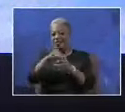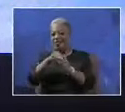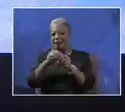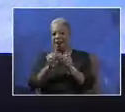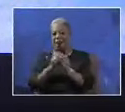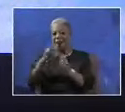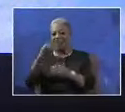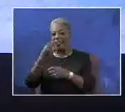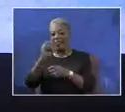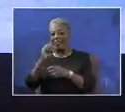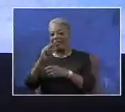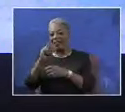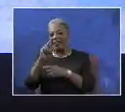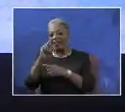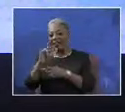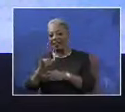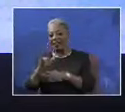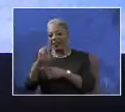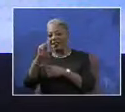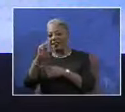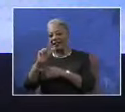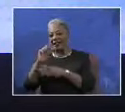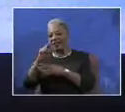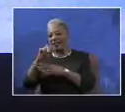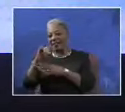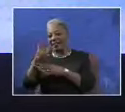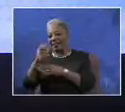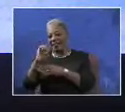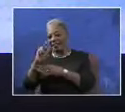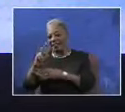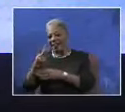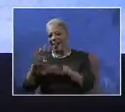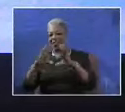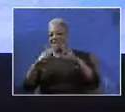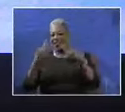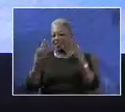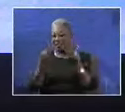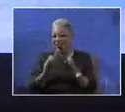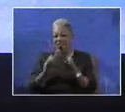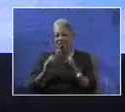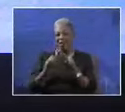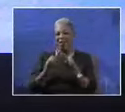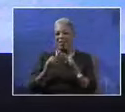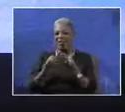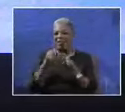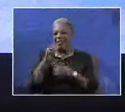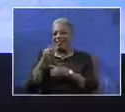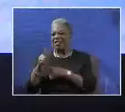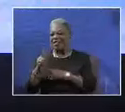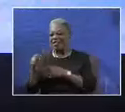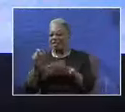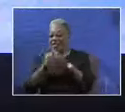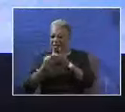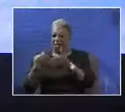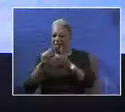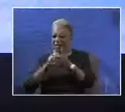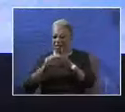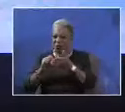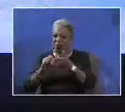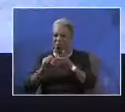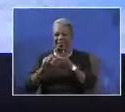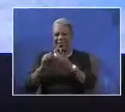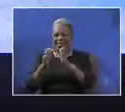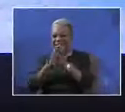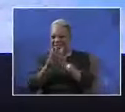those Laniers who have made St. Stephen Church what it is. And Cassandra has written this wonderful